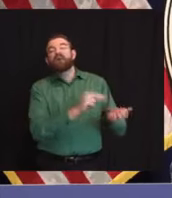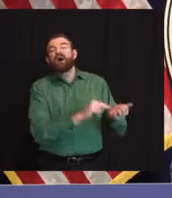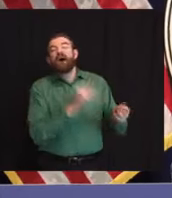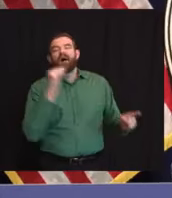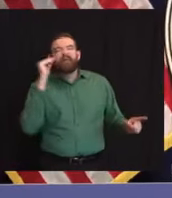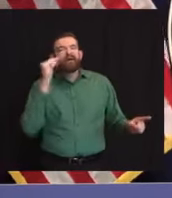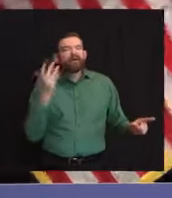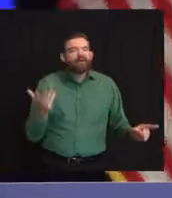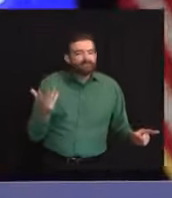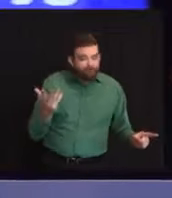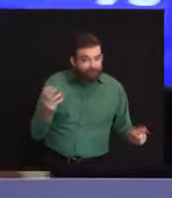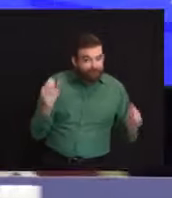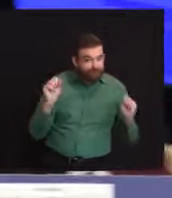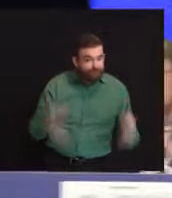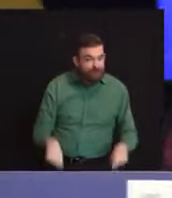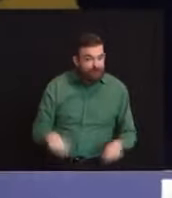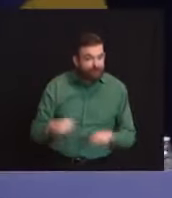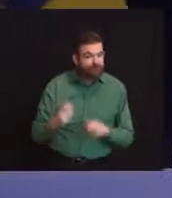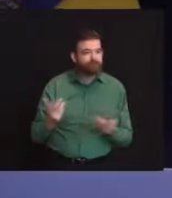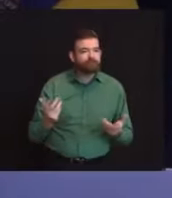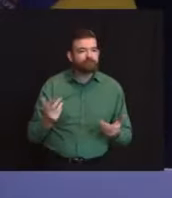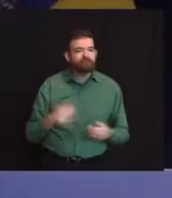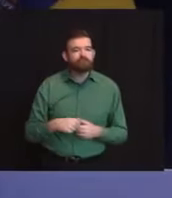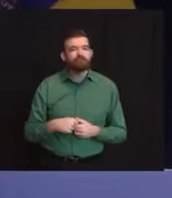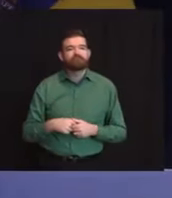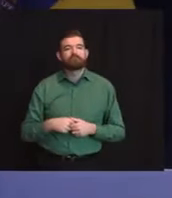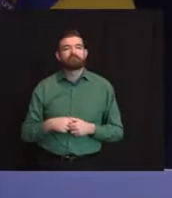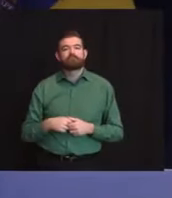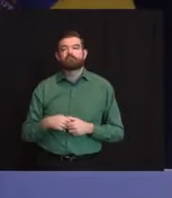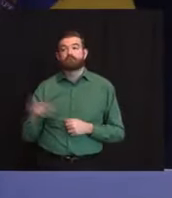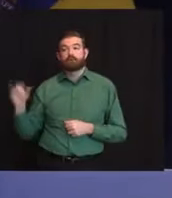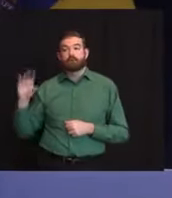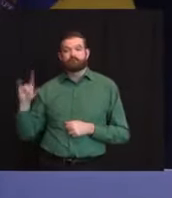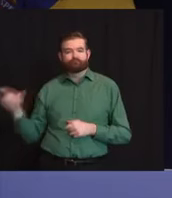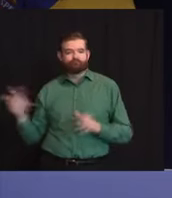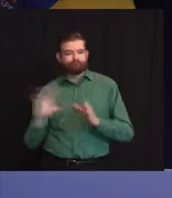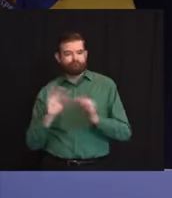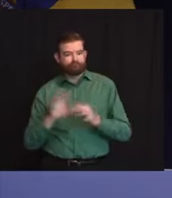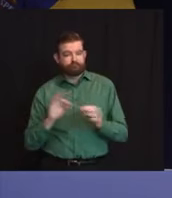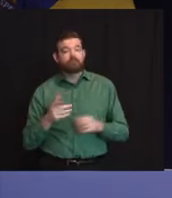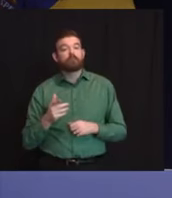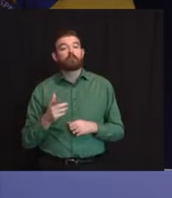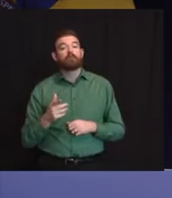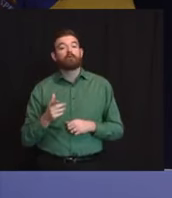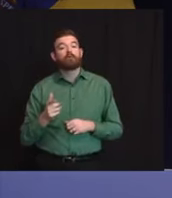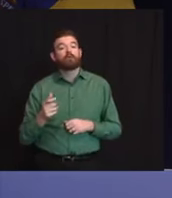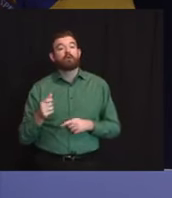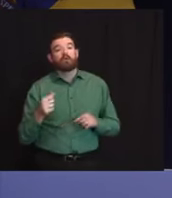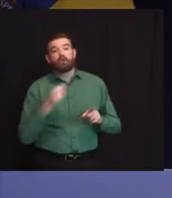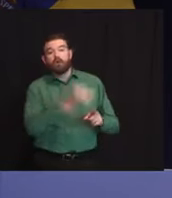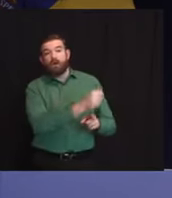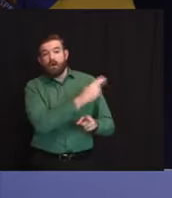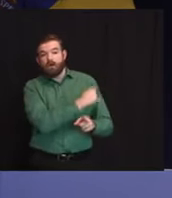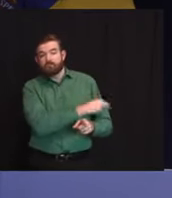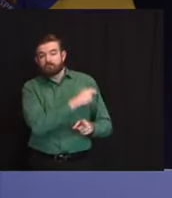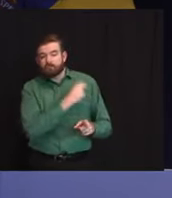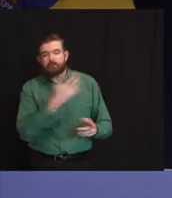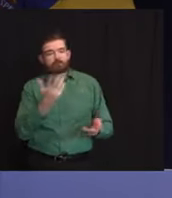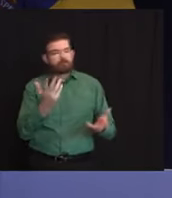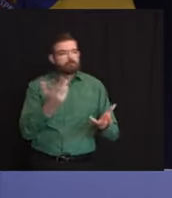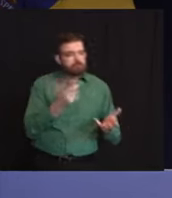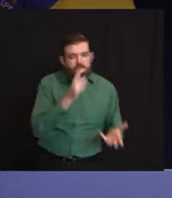for, it's not unusual for comorbid conditions. Would be something you would see every day. It's a matter